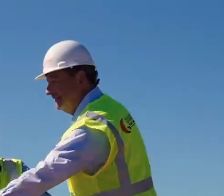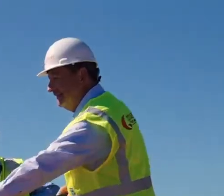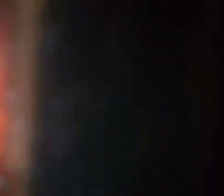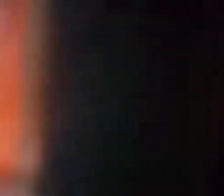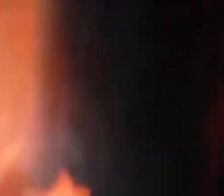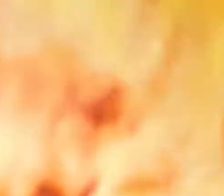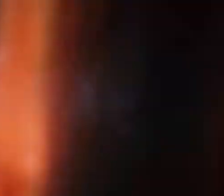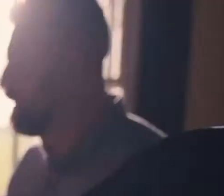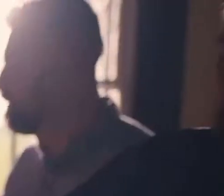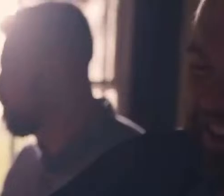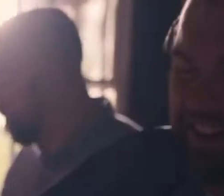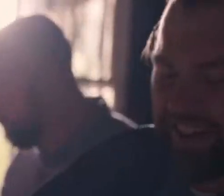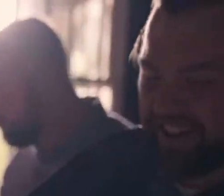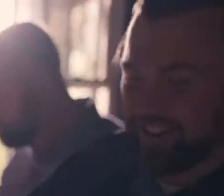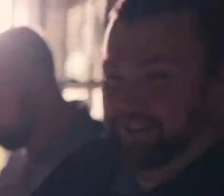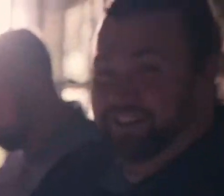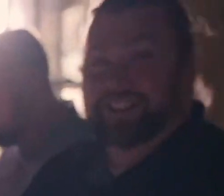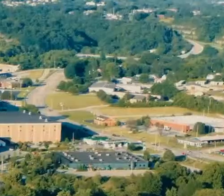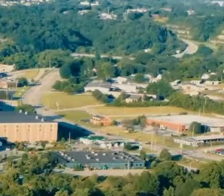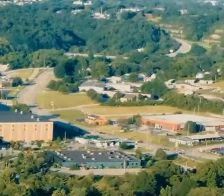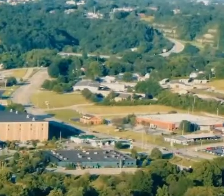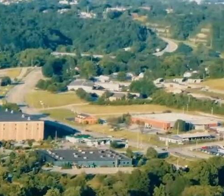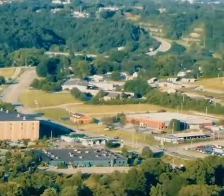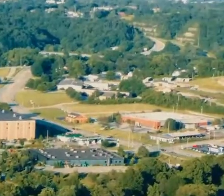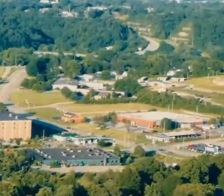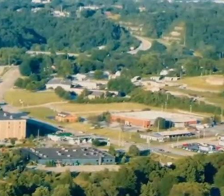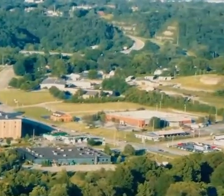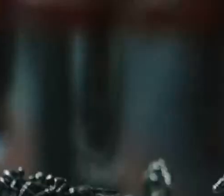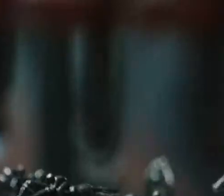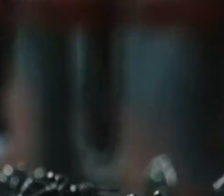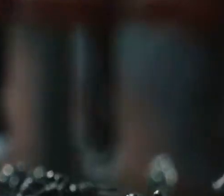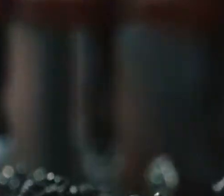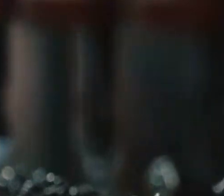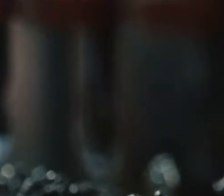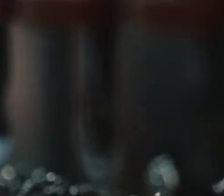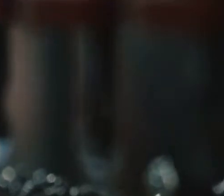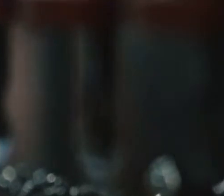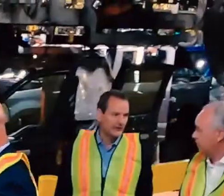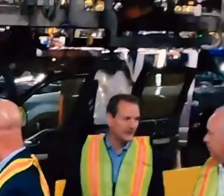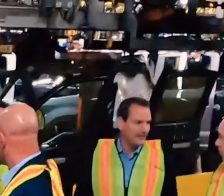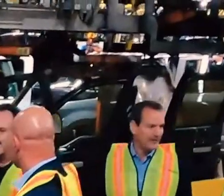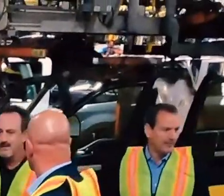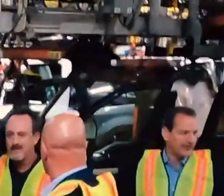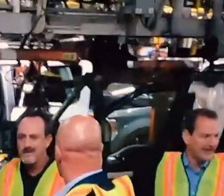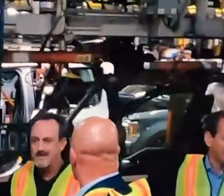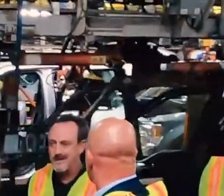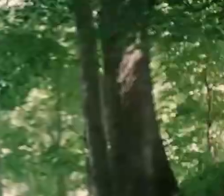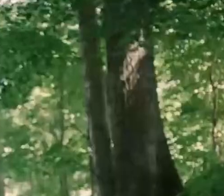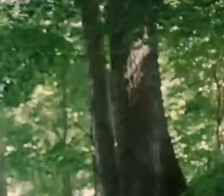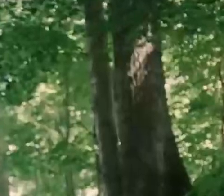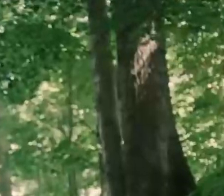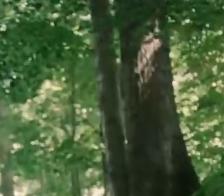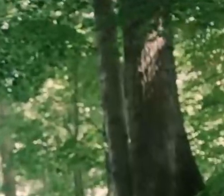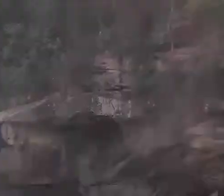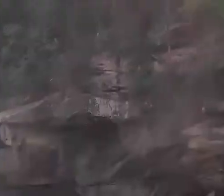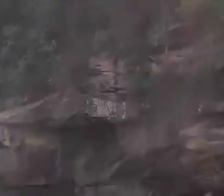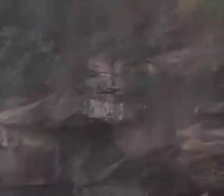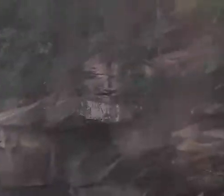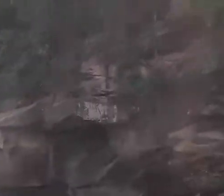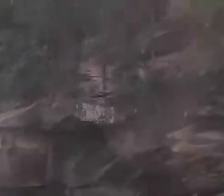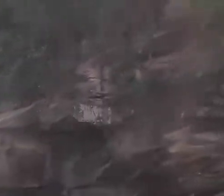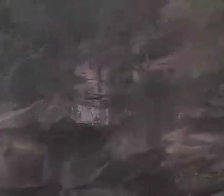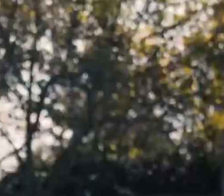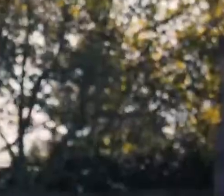work. Now, we're looking at a new Kentucky, one where good jobs and a good life are possible for